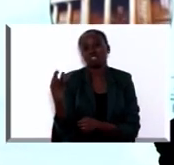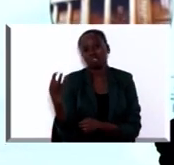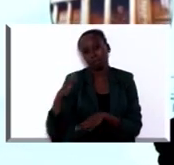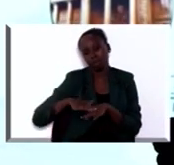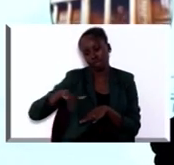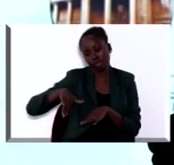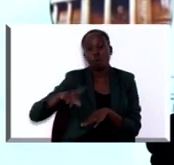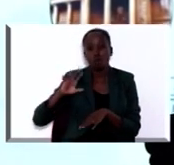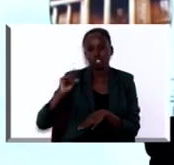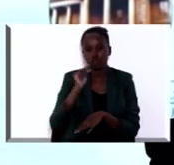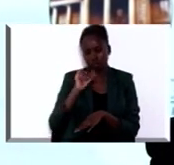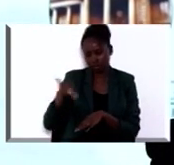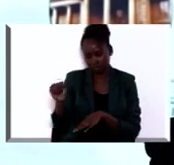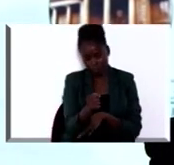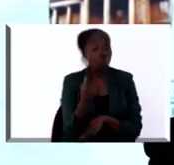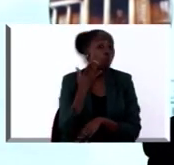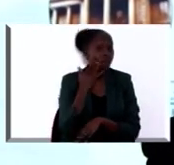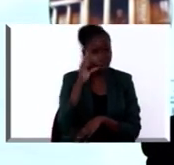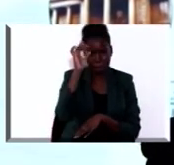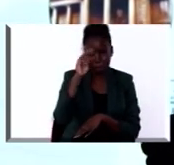appointed in May this year.